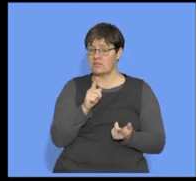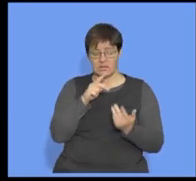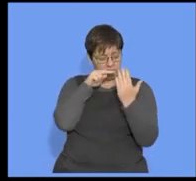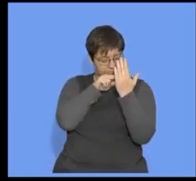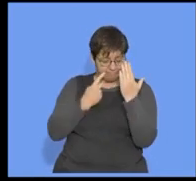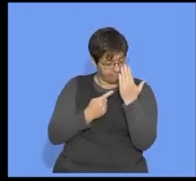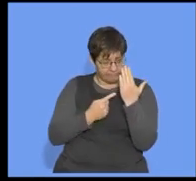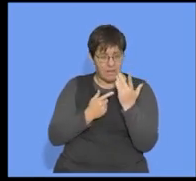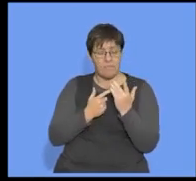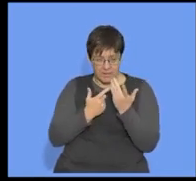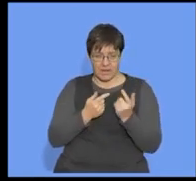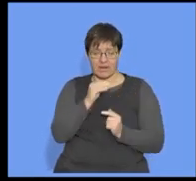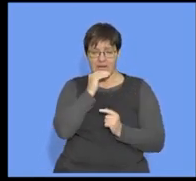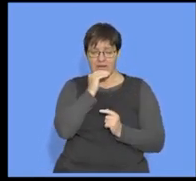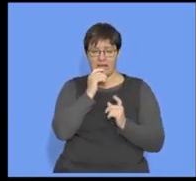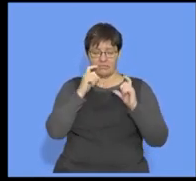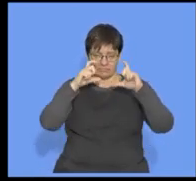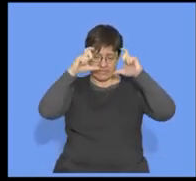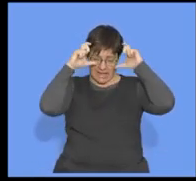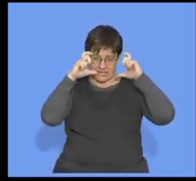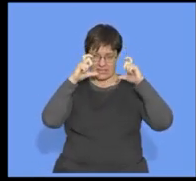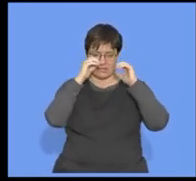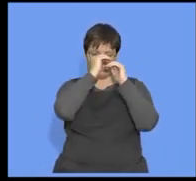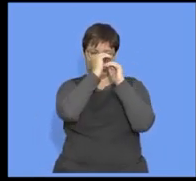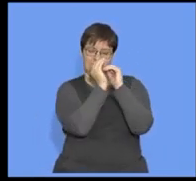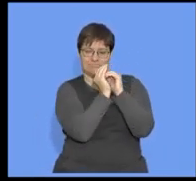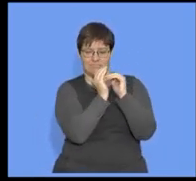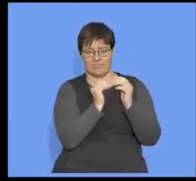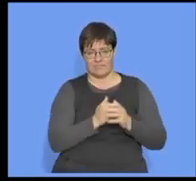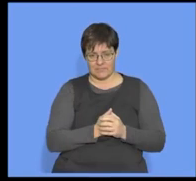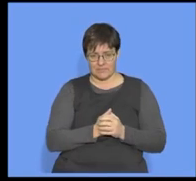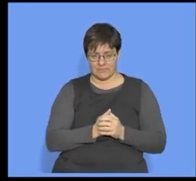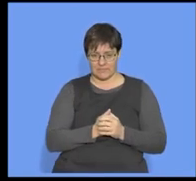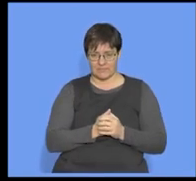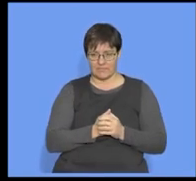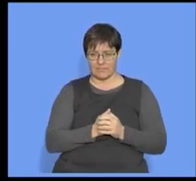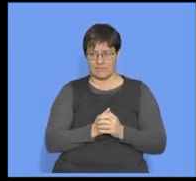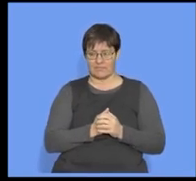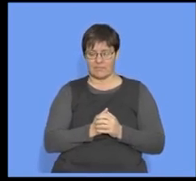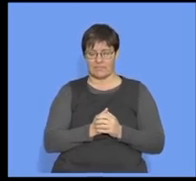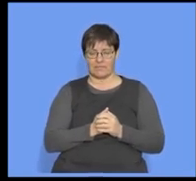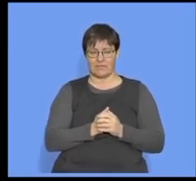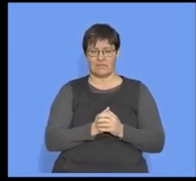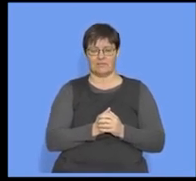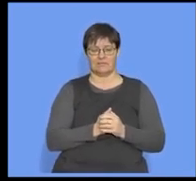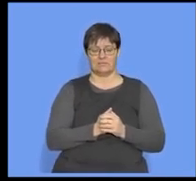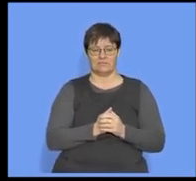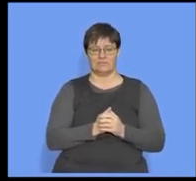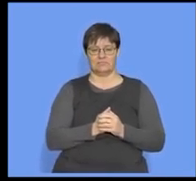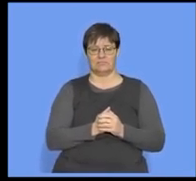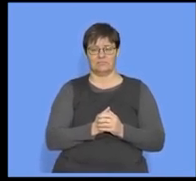treatment for short-sightedness? It will be glasses with concave lens